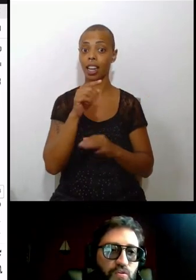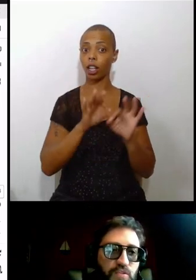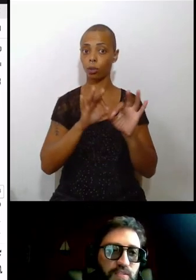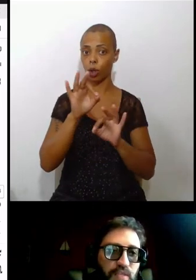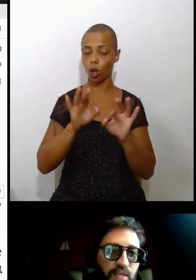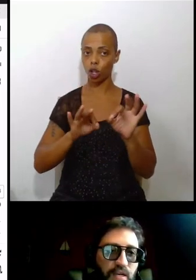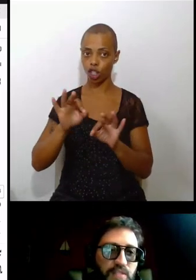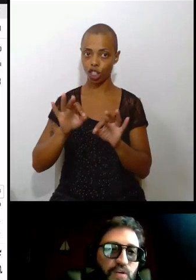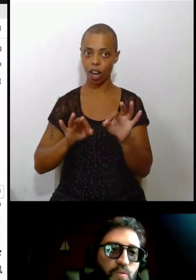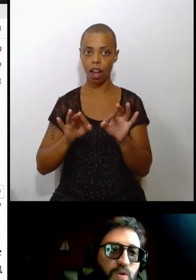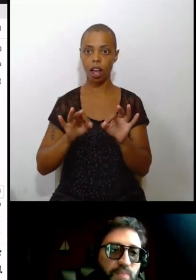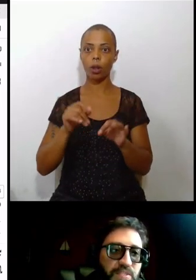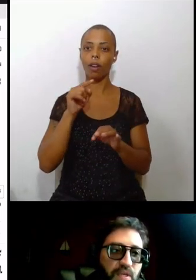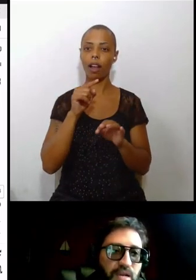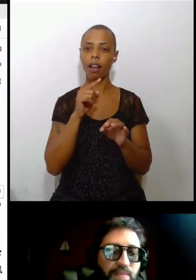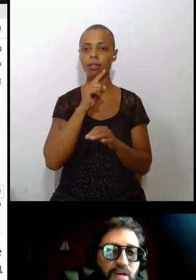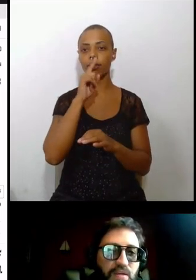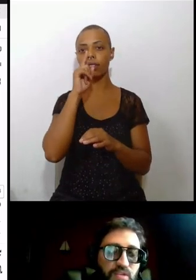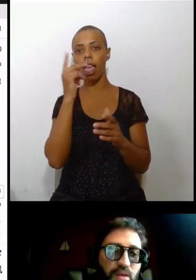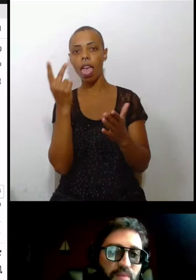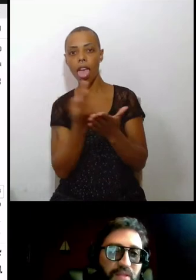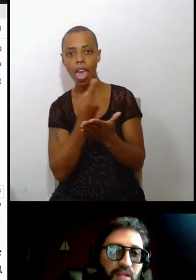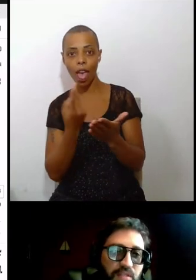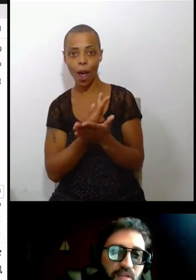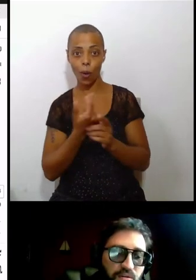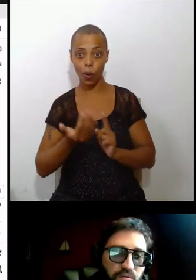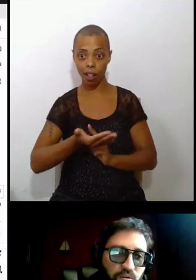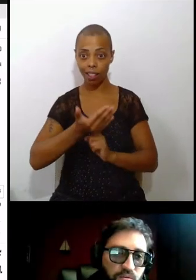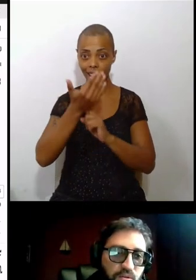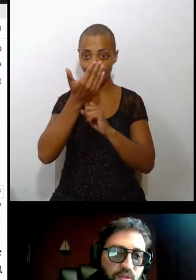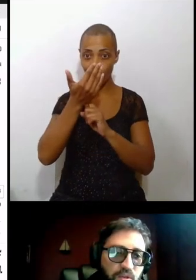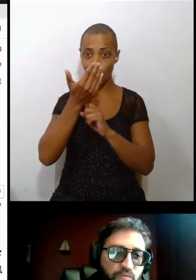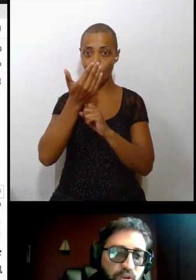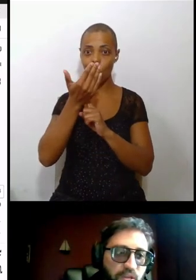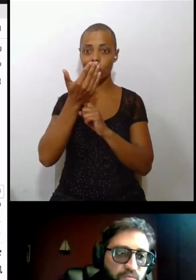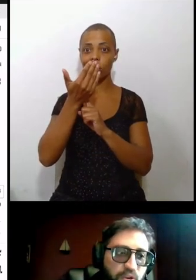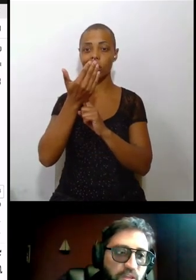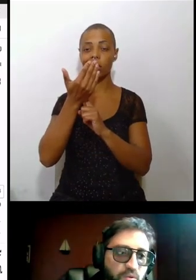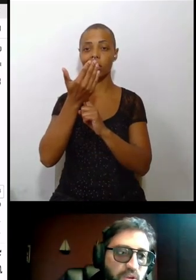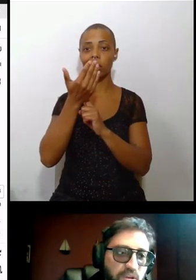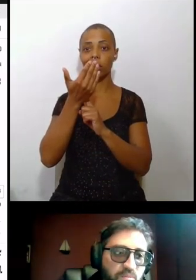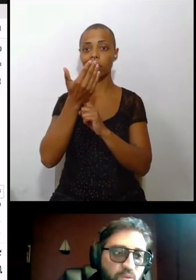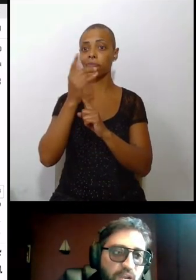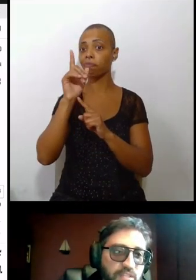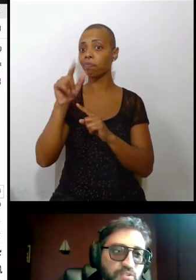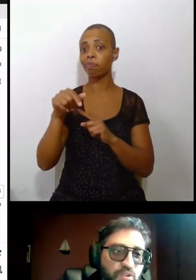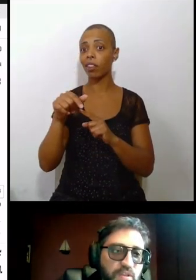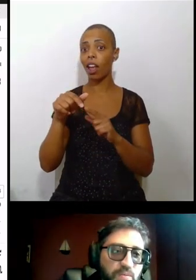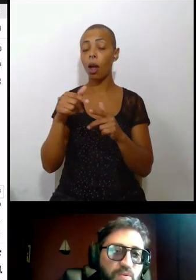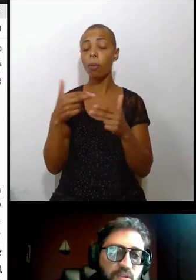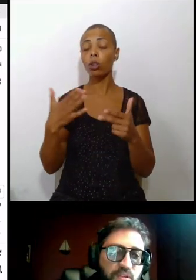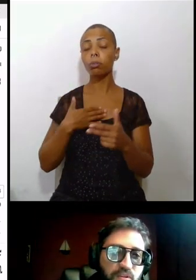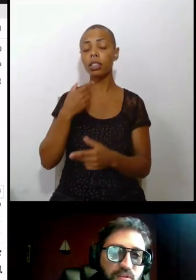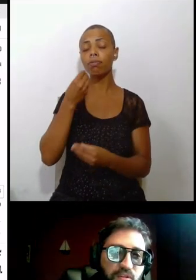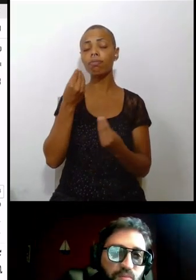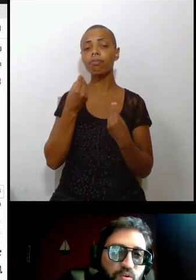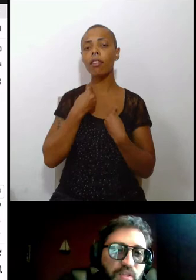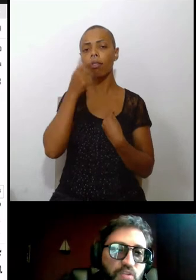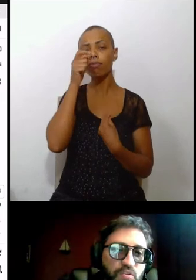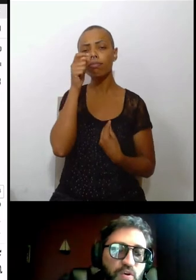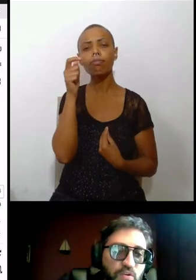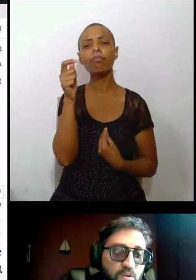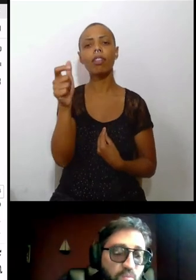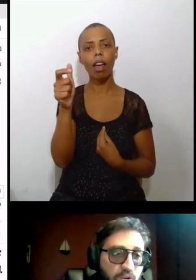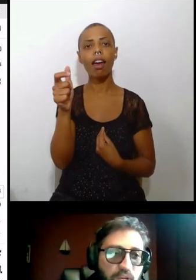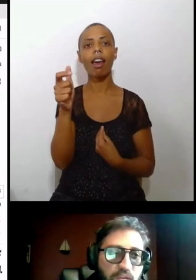our hands in the case of these of this project these errors by technology